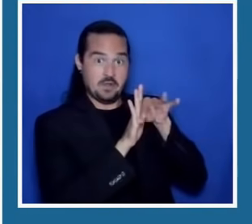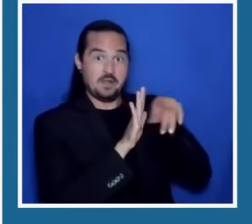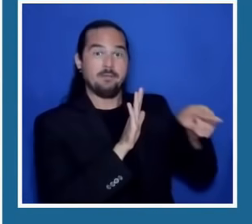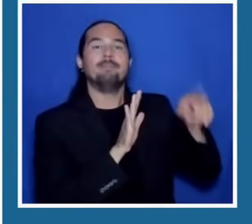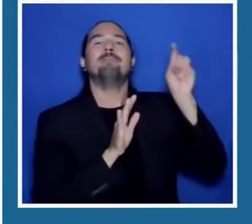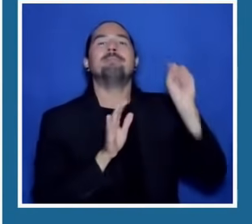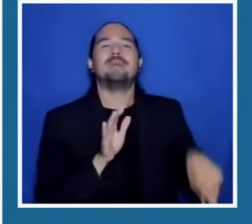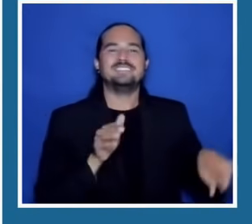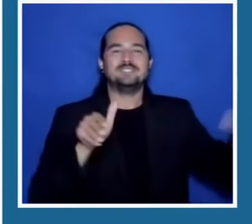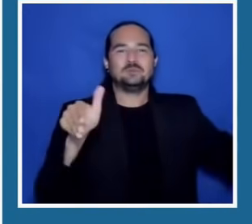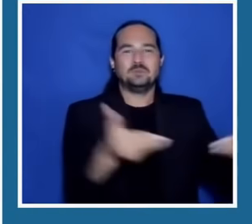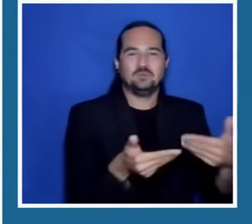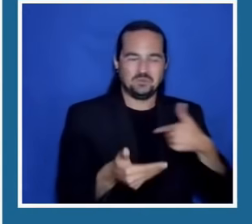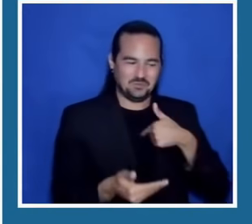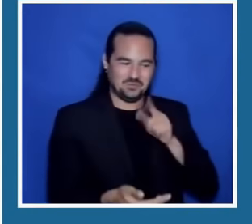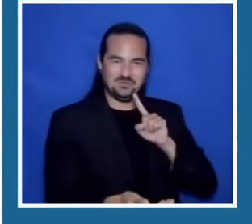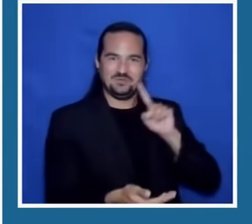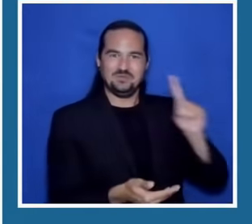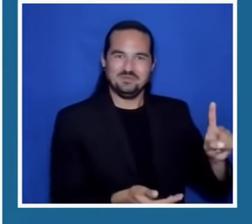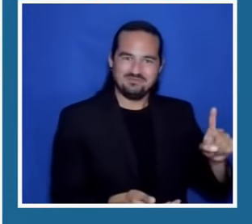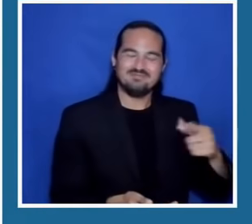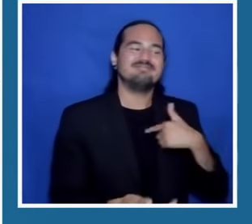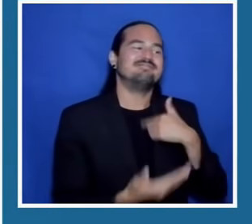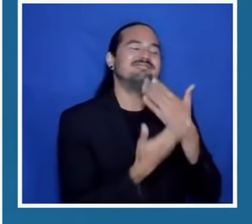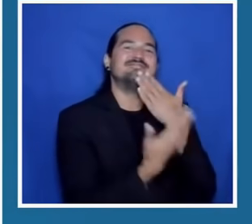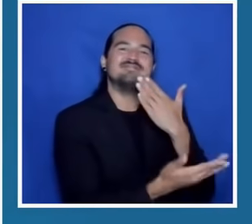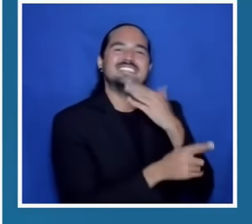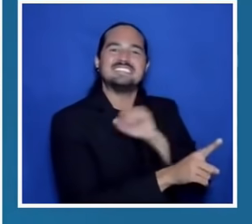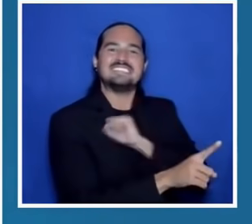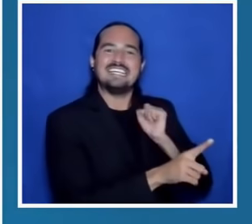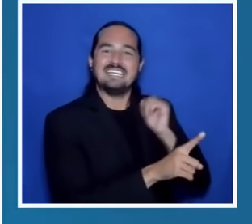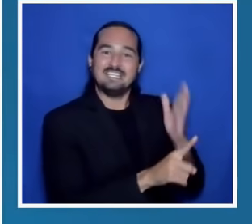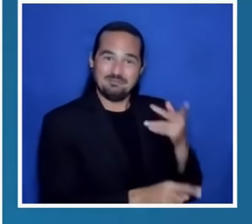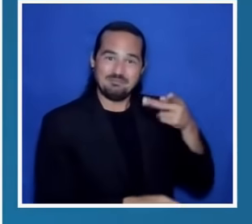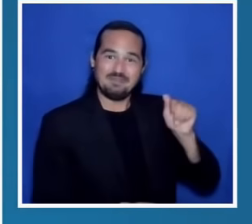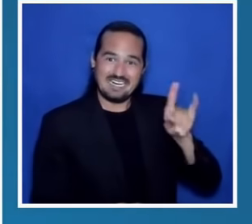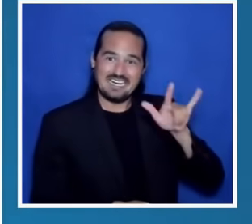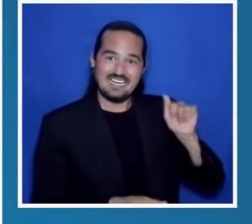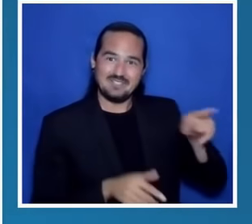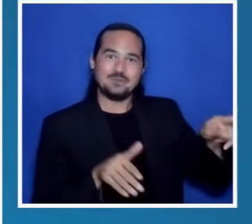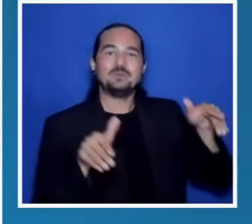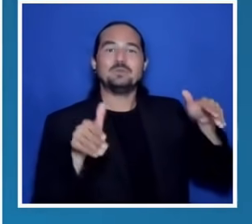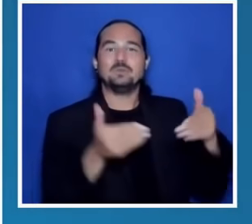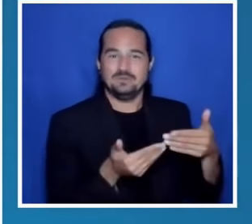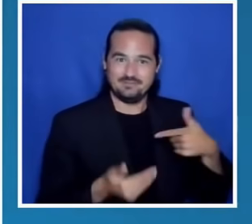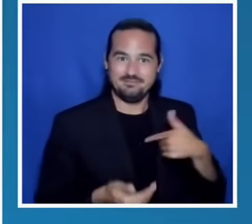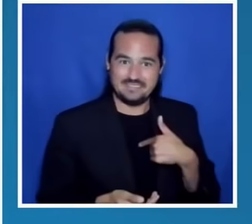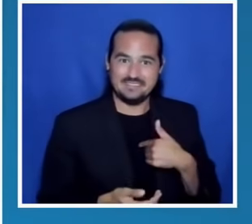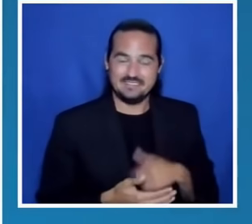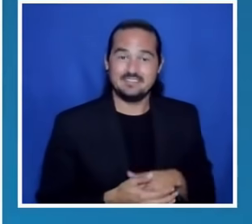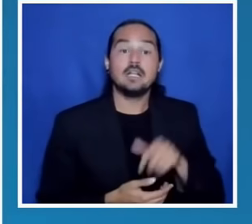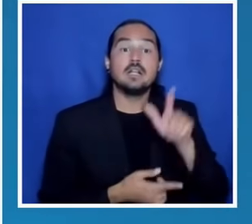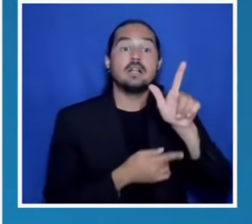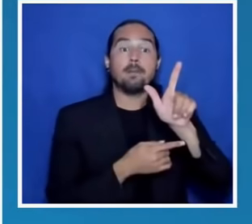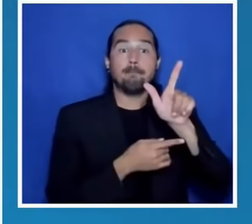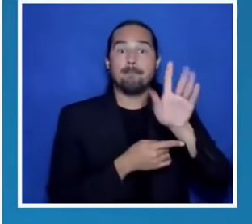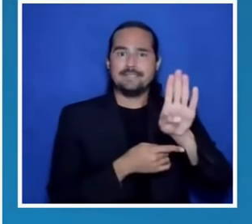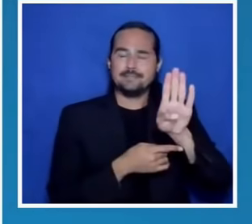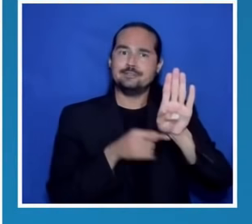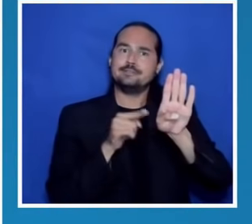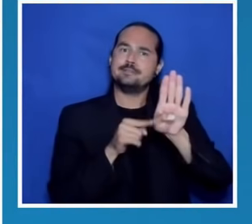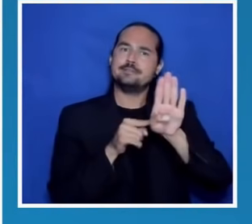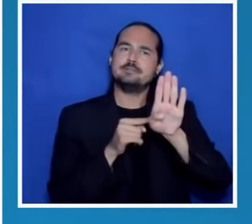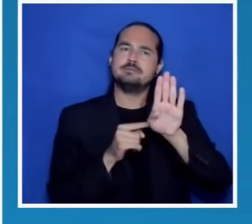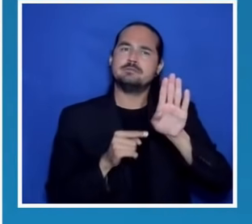for his introduction. But I want to make a point about Long Beach, because I think about Long Beach, I think about L.A. County. I think about the state of California. I think about